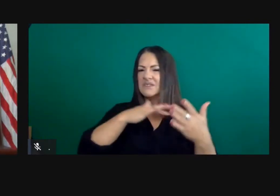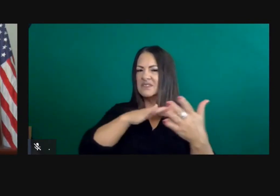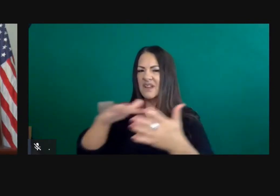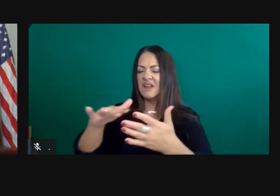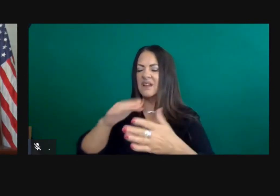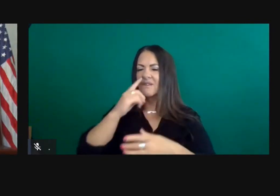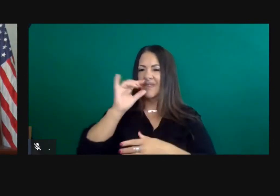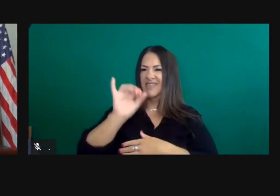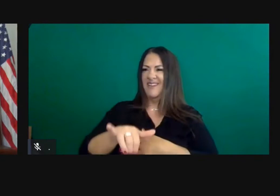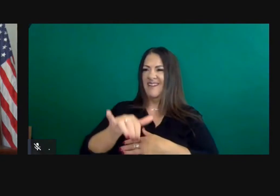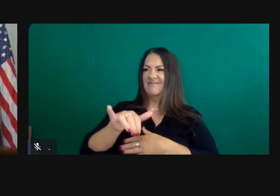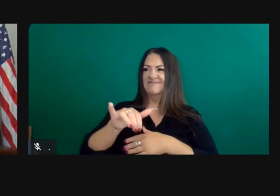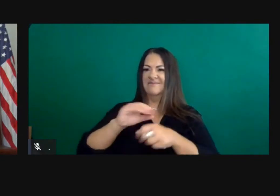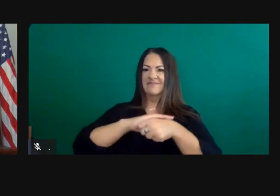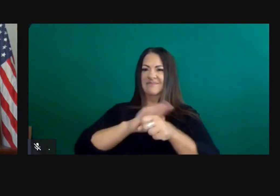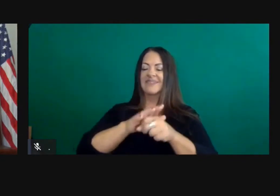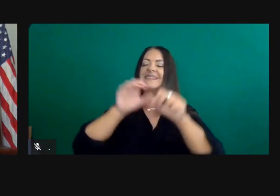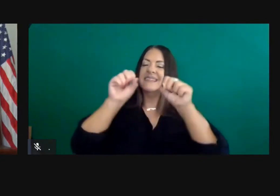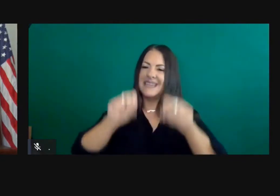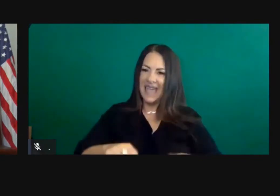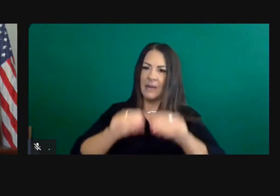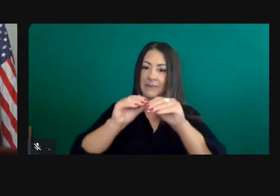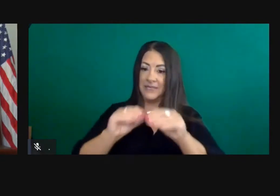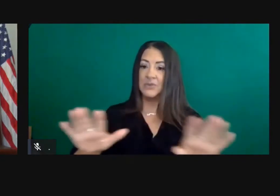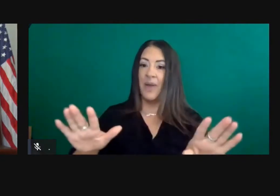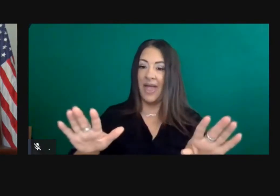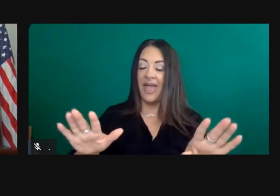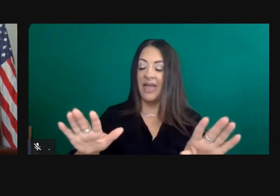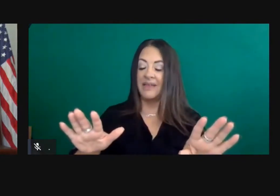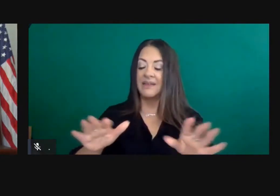for this virus to be transmitted, and